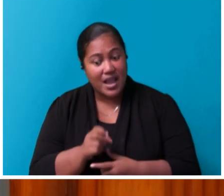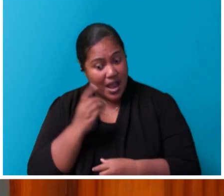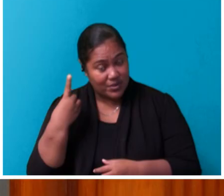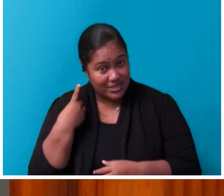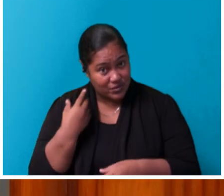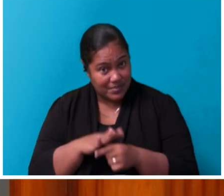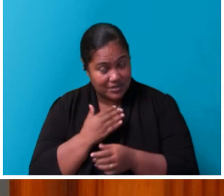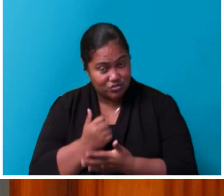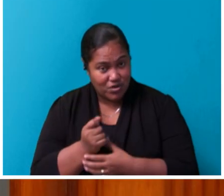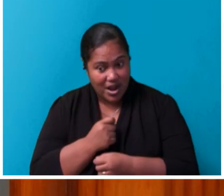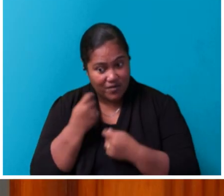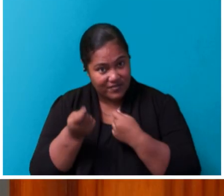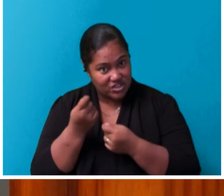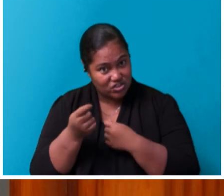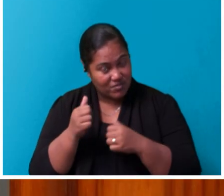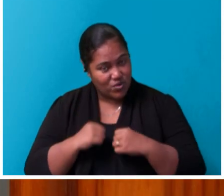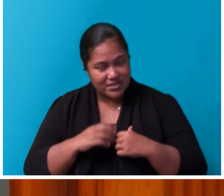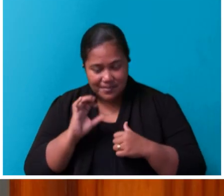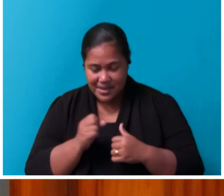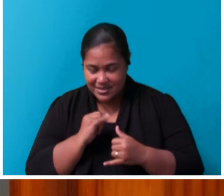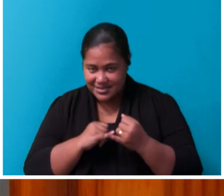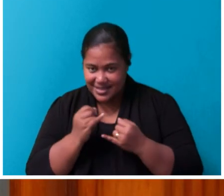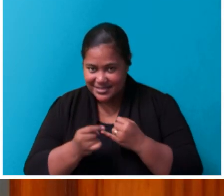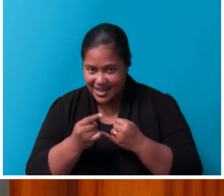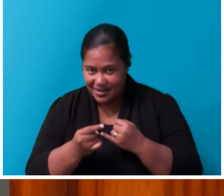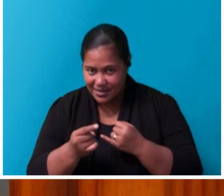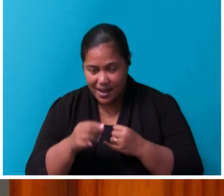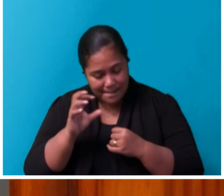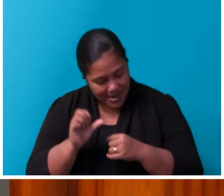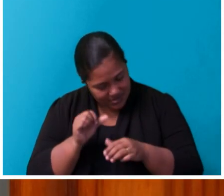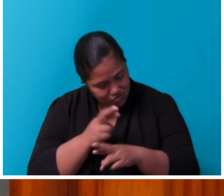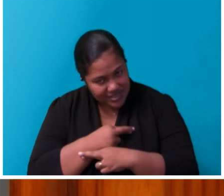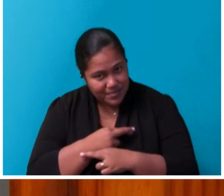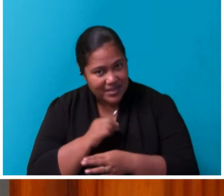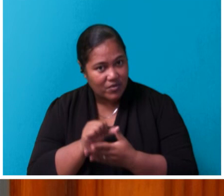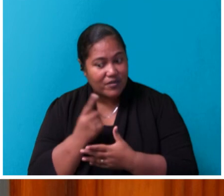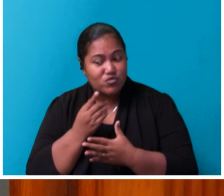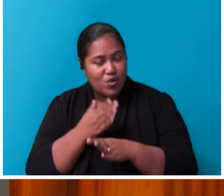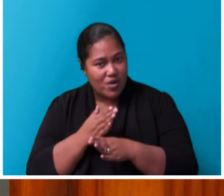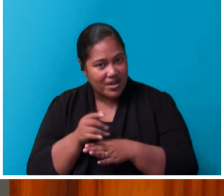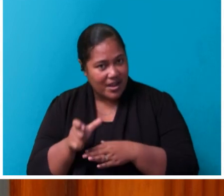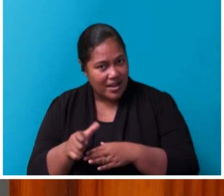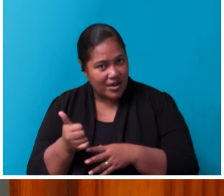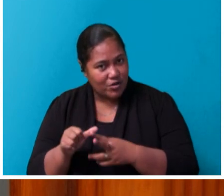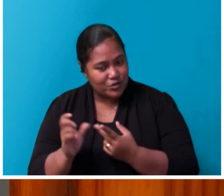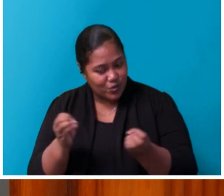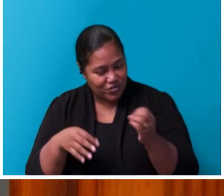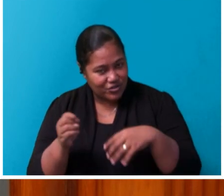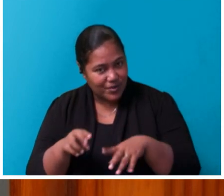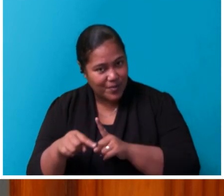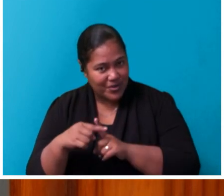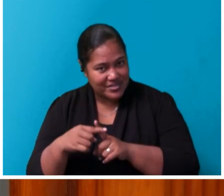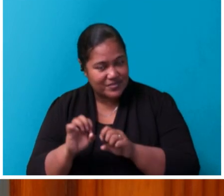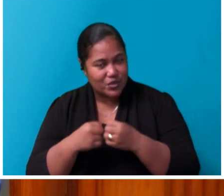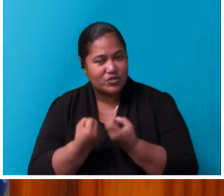that our fishing practices are sustainable, that they respect the rights of our workers, and that they contribute positively to the social and